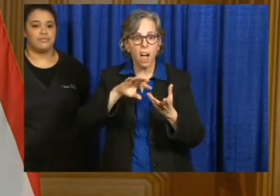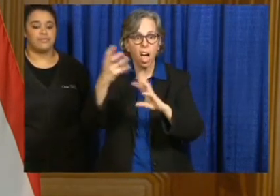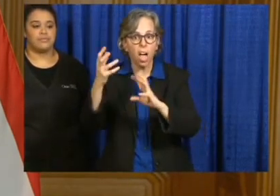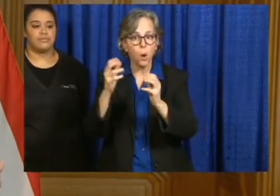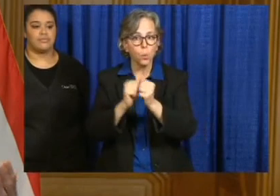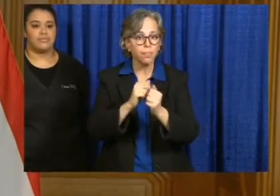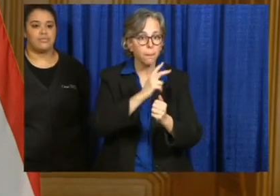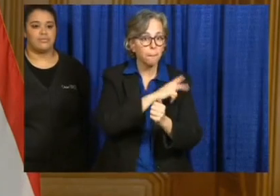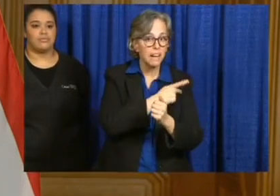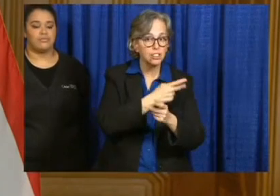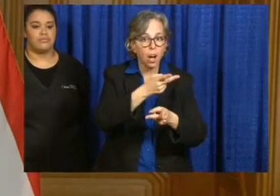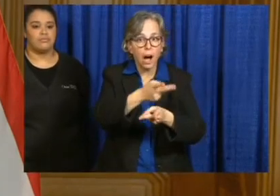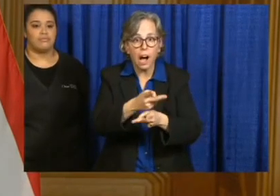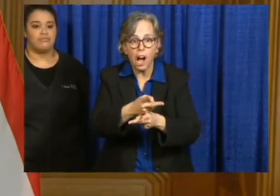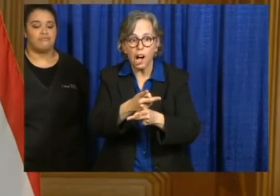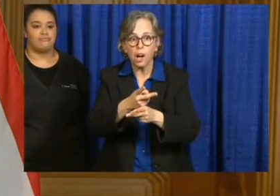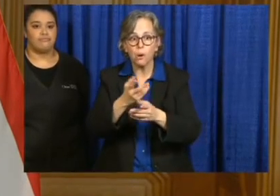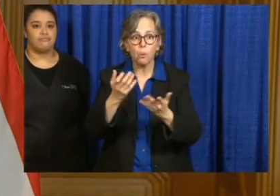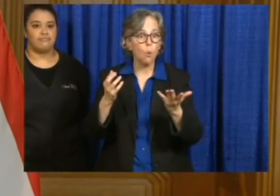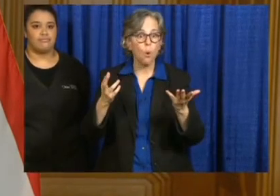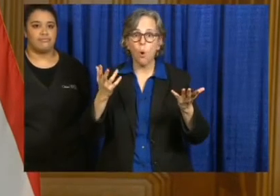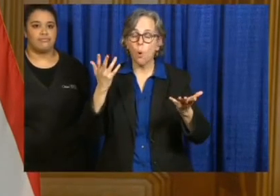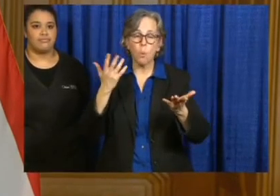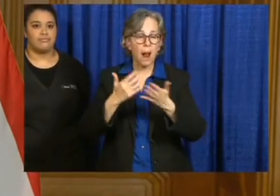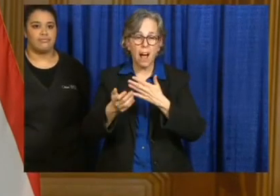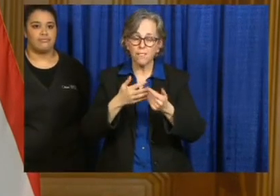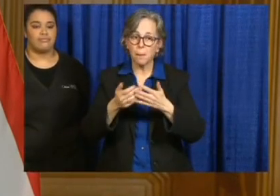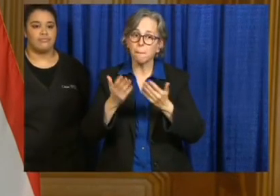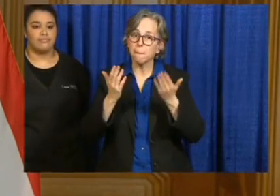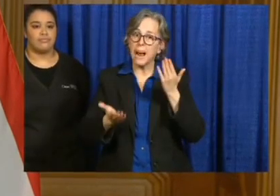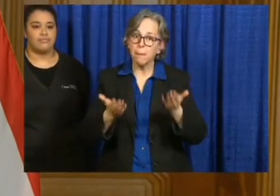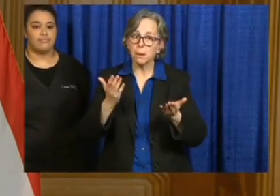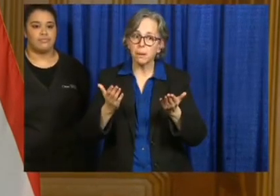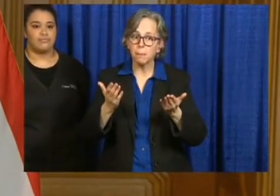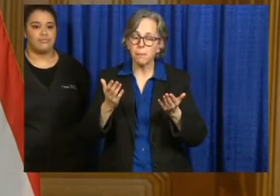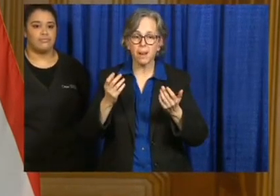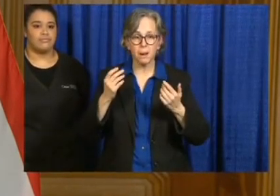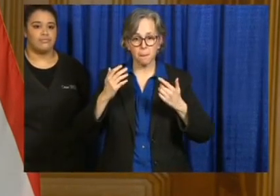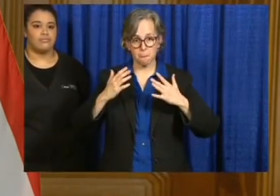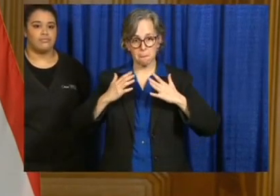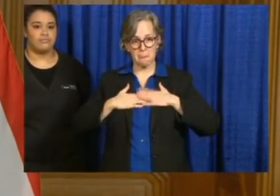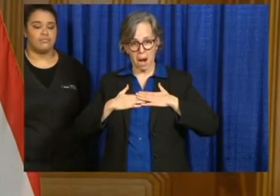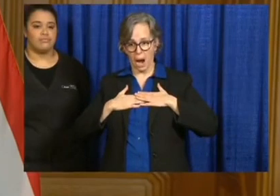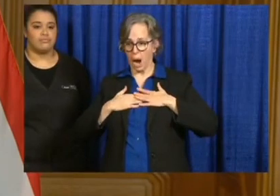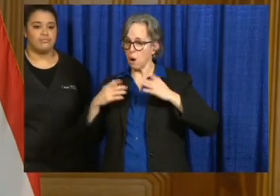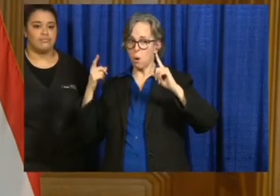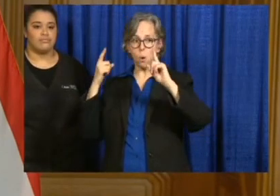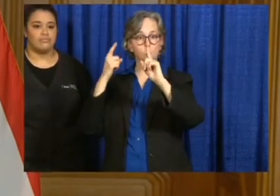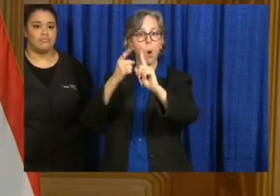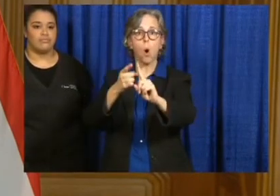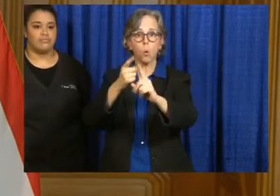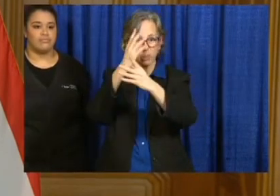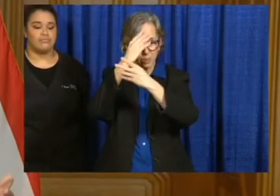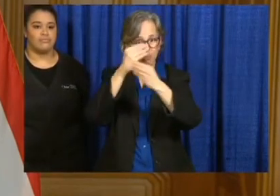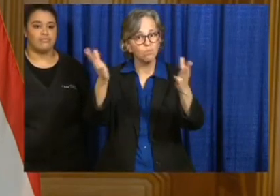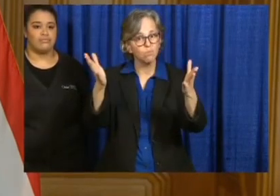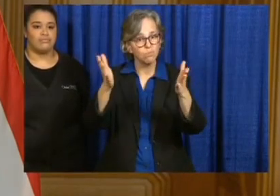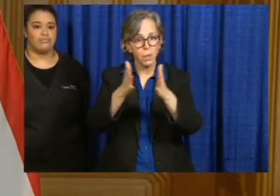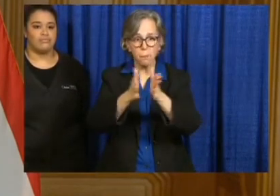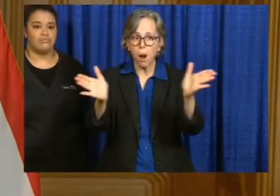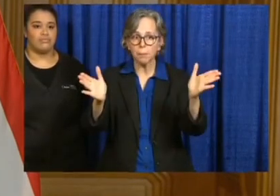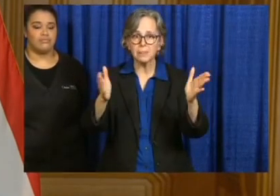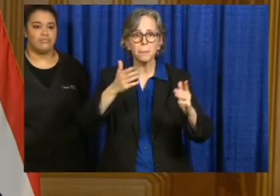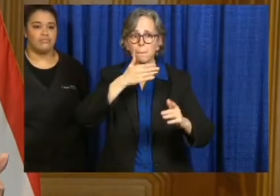can let the public know what's going on and share that information with them, we think it's the best thing. We think it's the best thing for the public